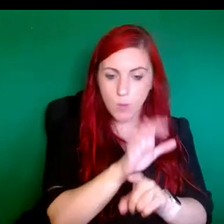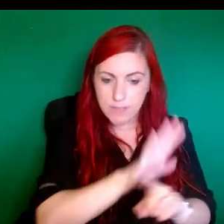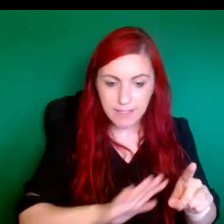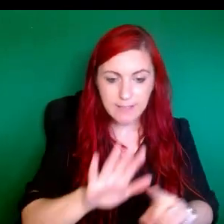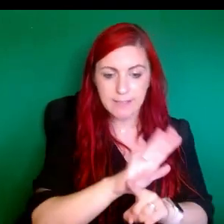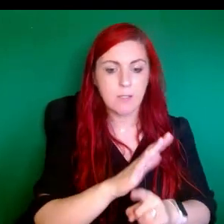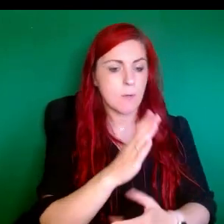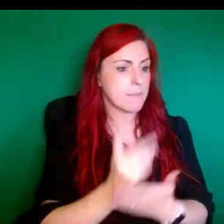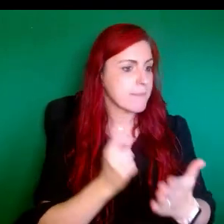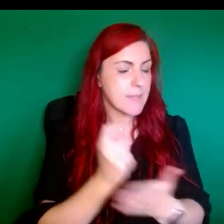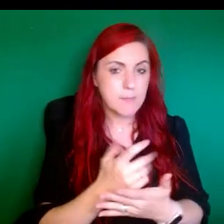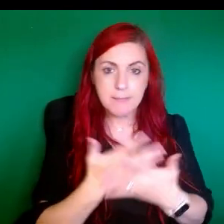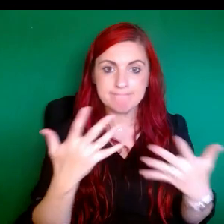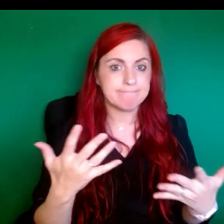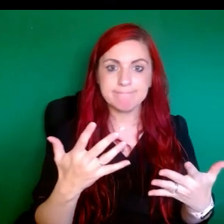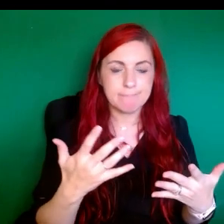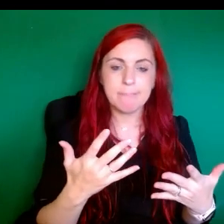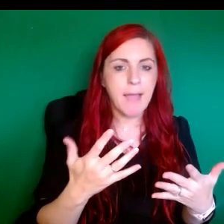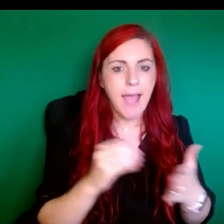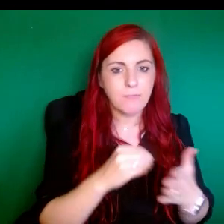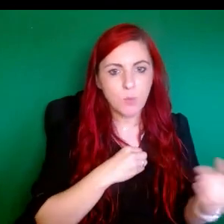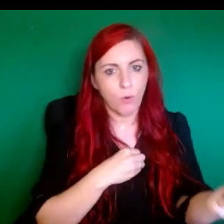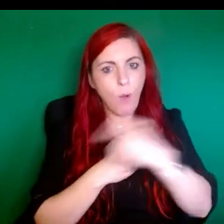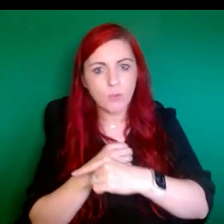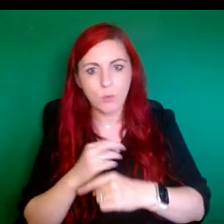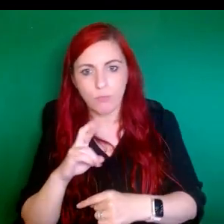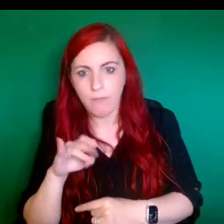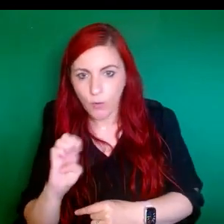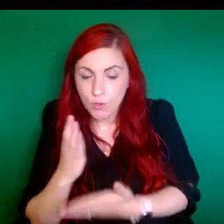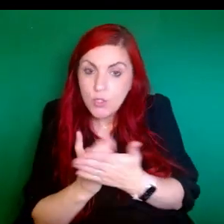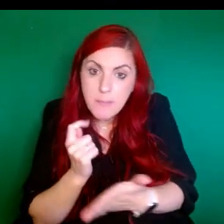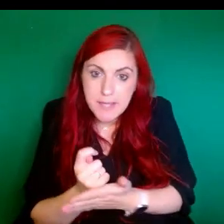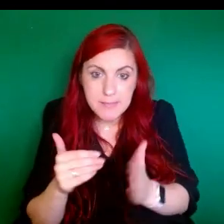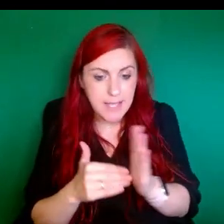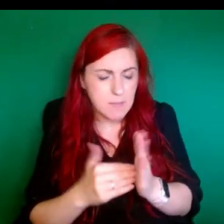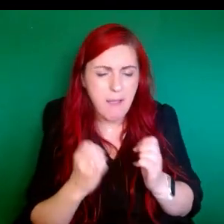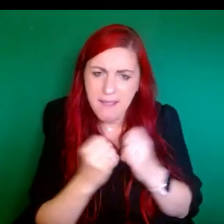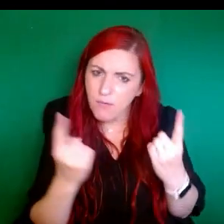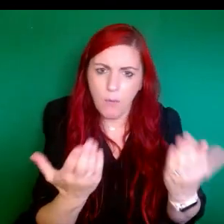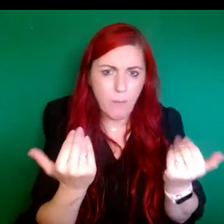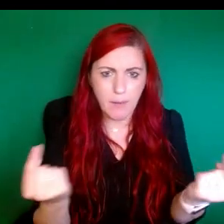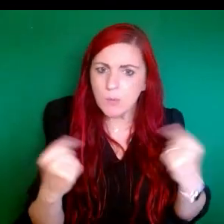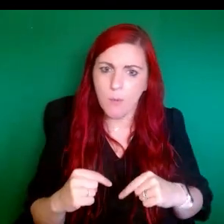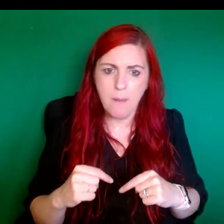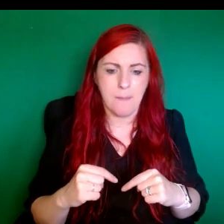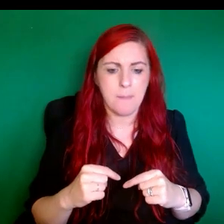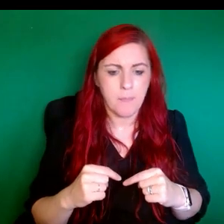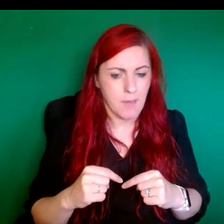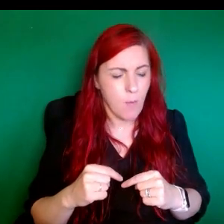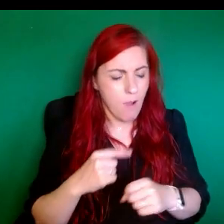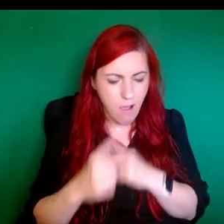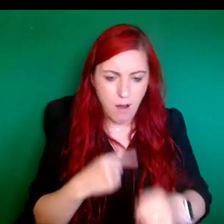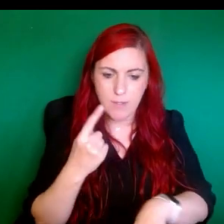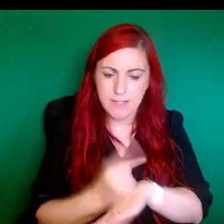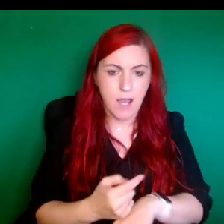in the refuge, and everybody's welcome to come into us. And we're always there. We're 24/7 service to kind of